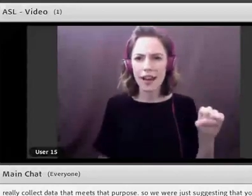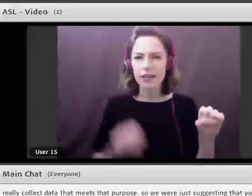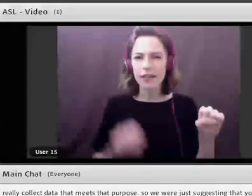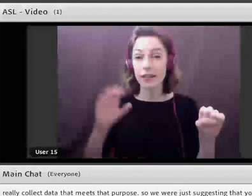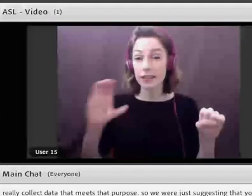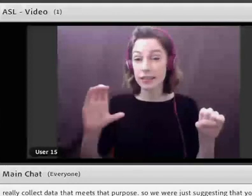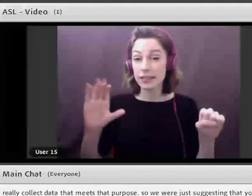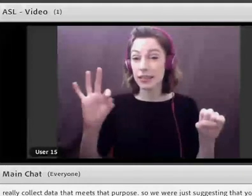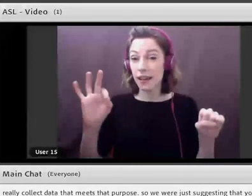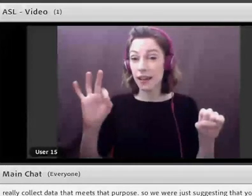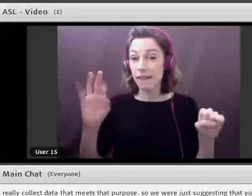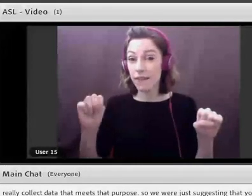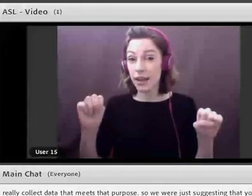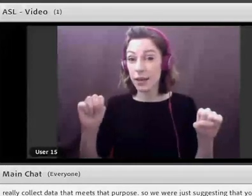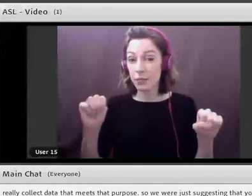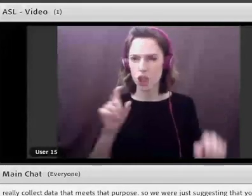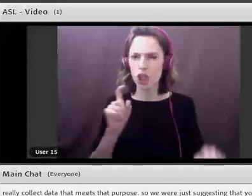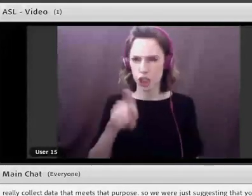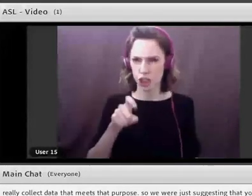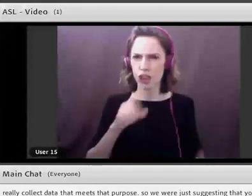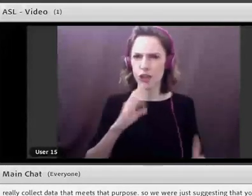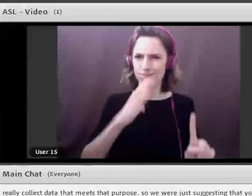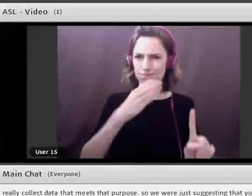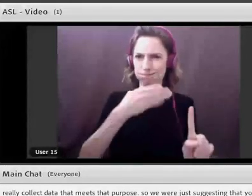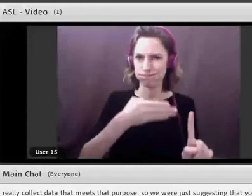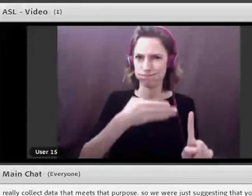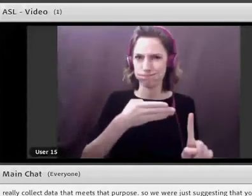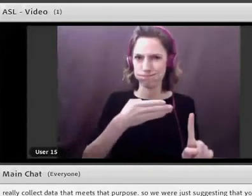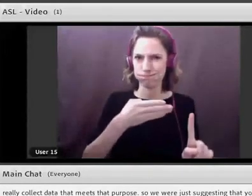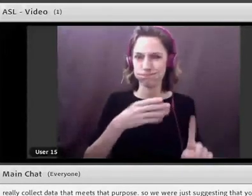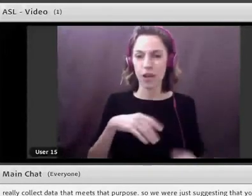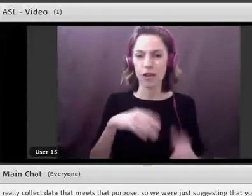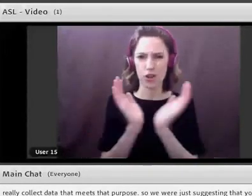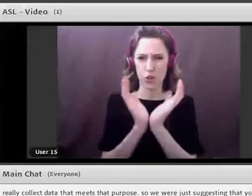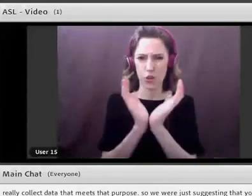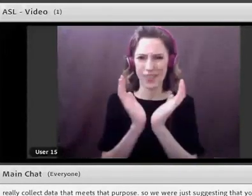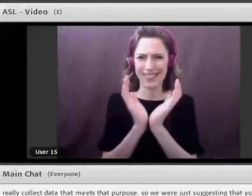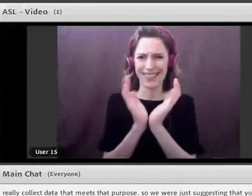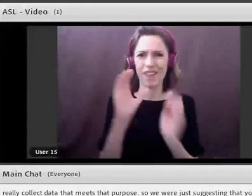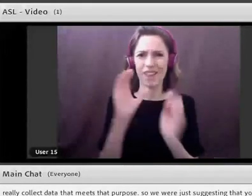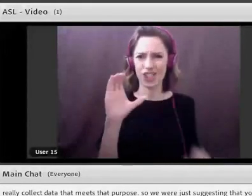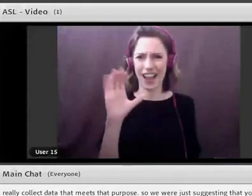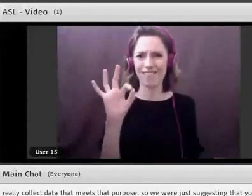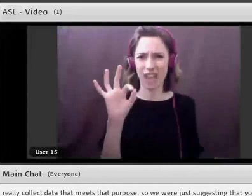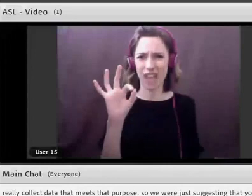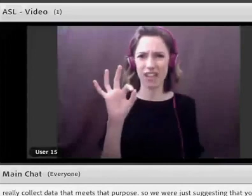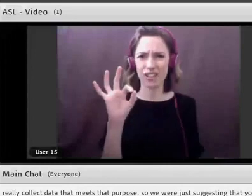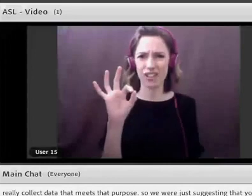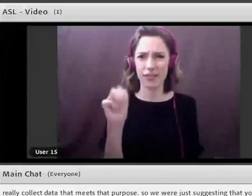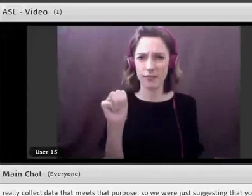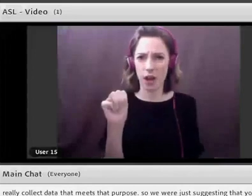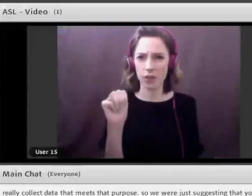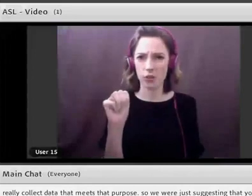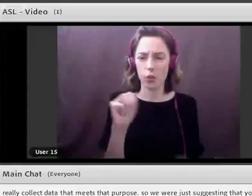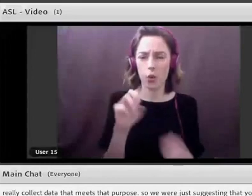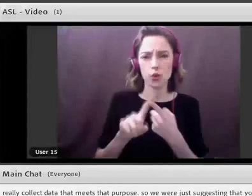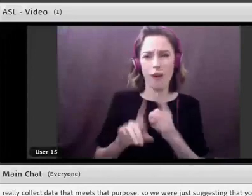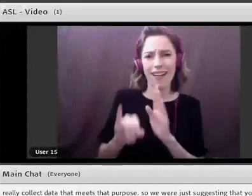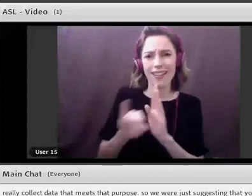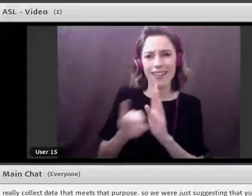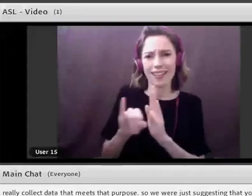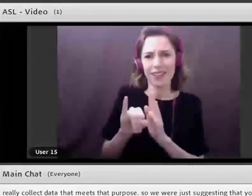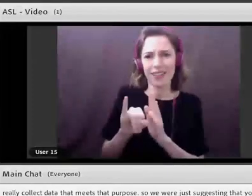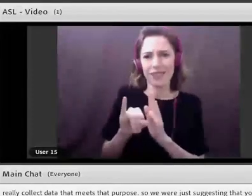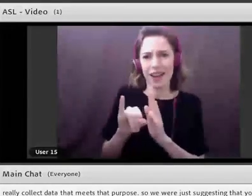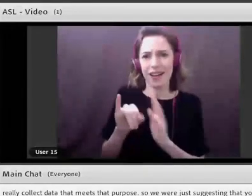Washington group UNICEF child functioning module to identify the population of children with functional difficulties. Now, when this